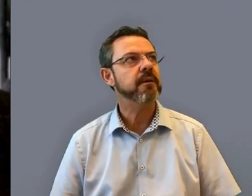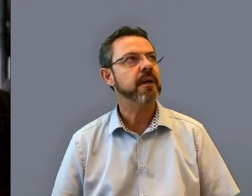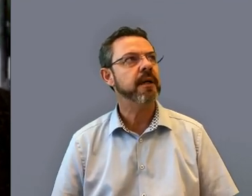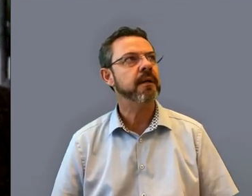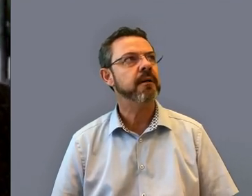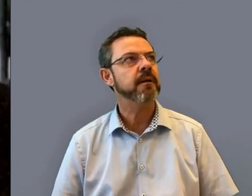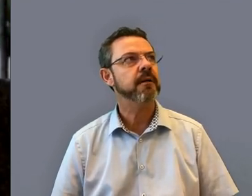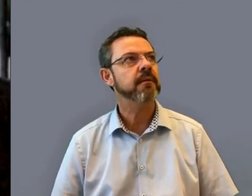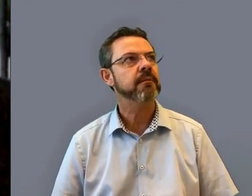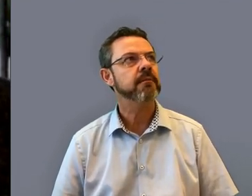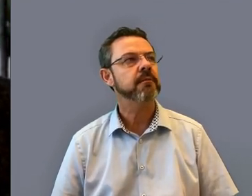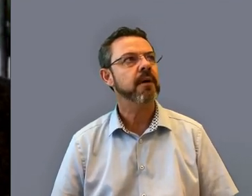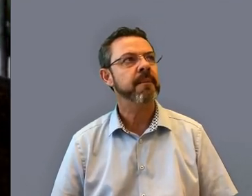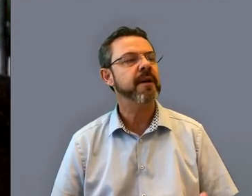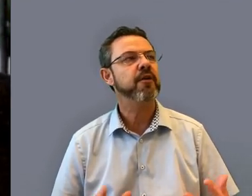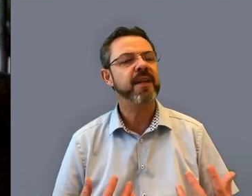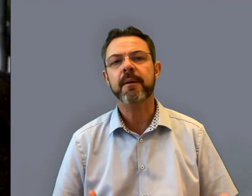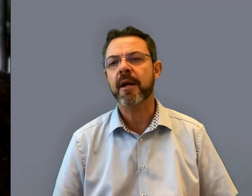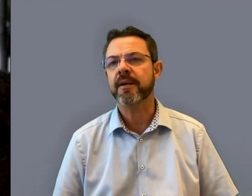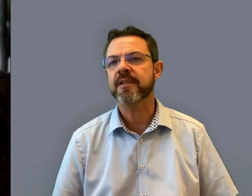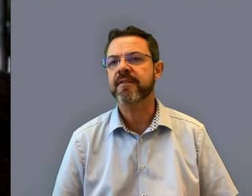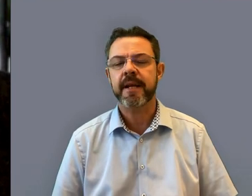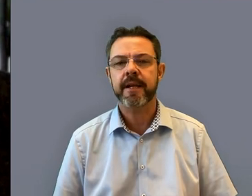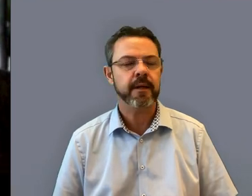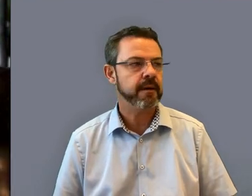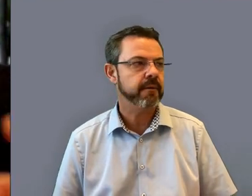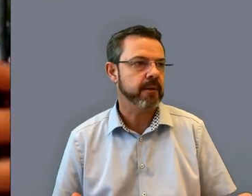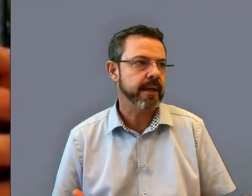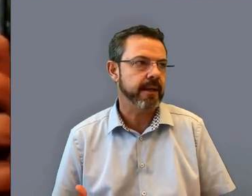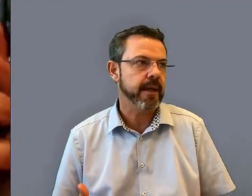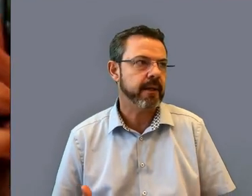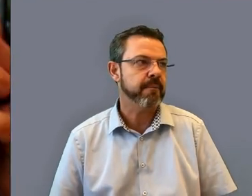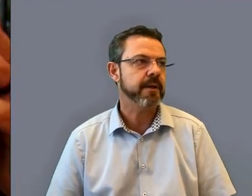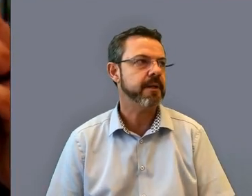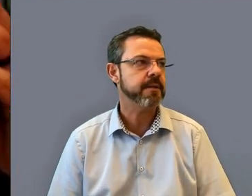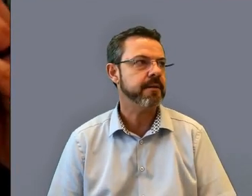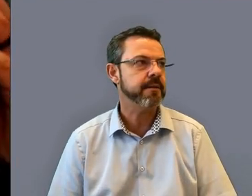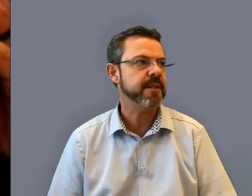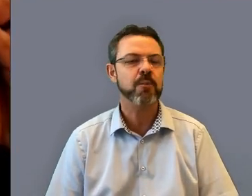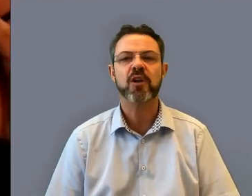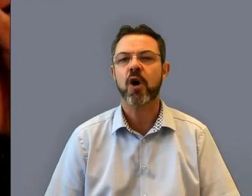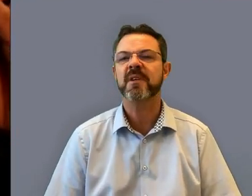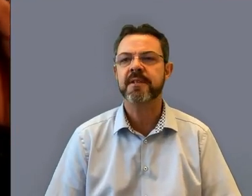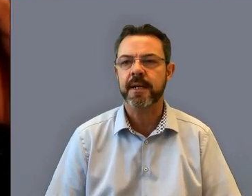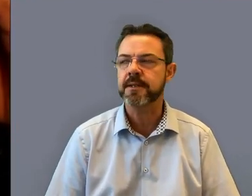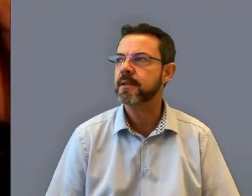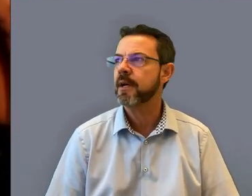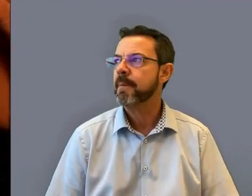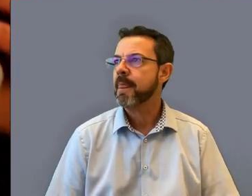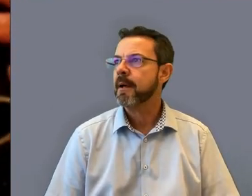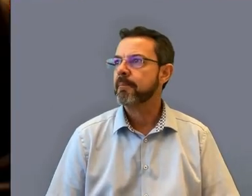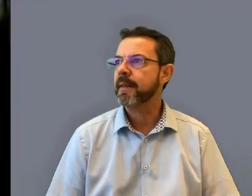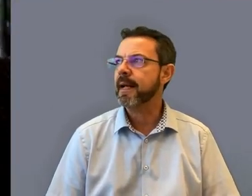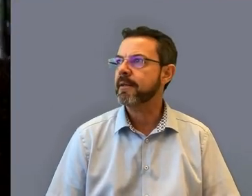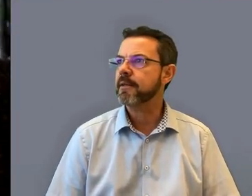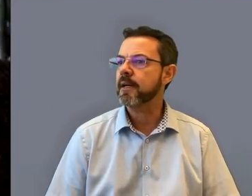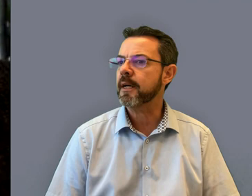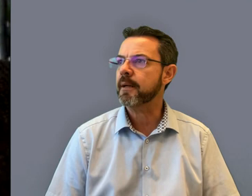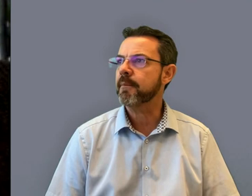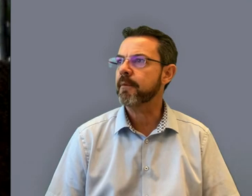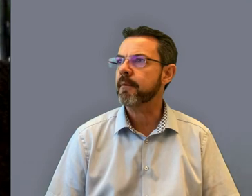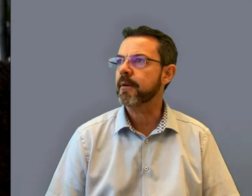heard, and I mean, if you think about it, it's fairly, it kind of is somewhat common sense, but